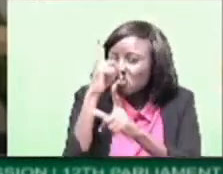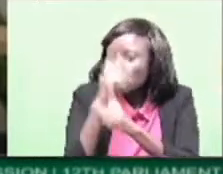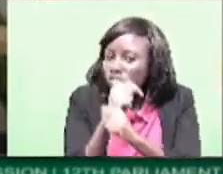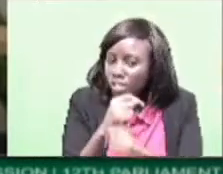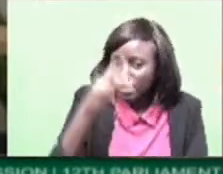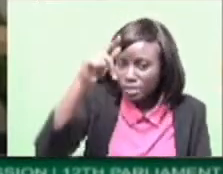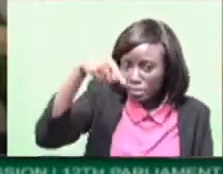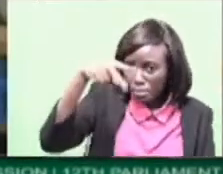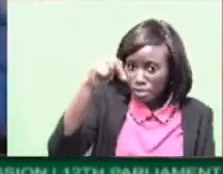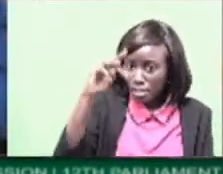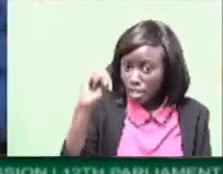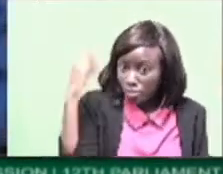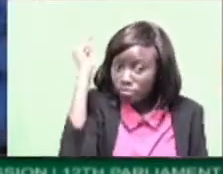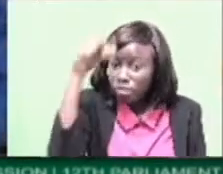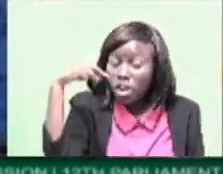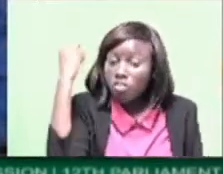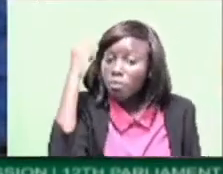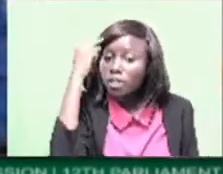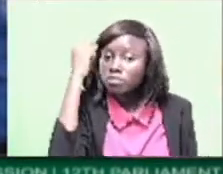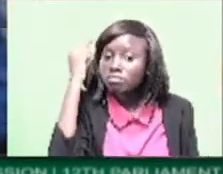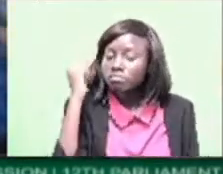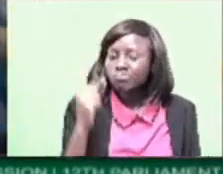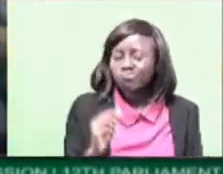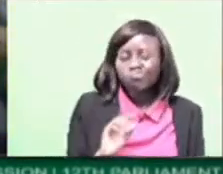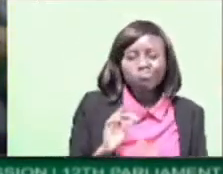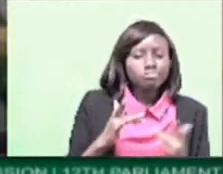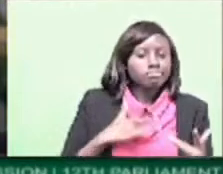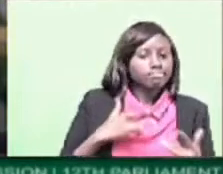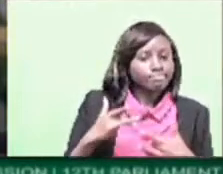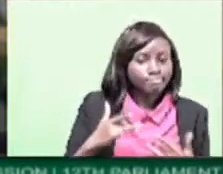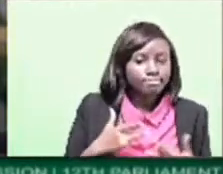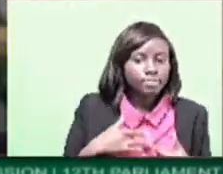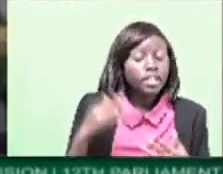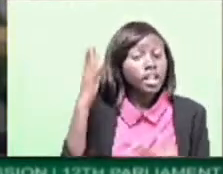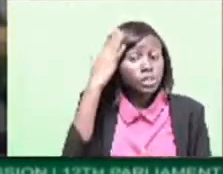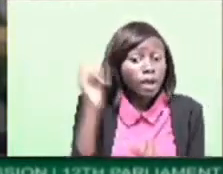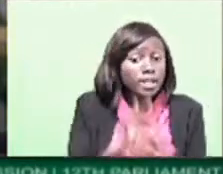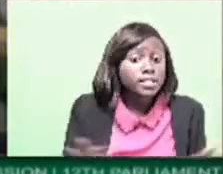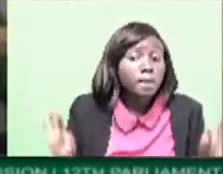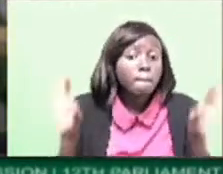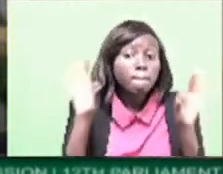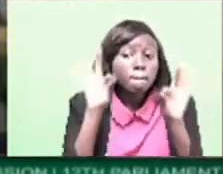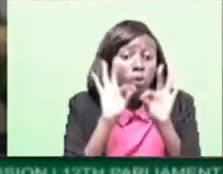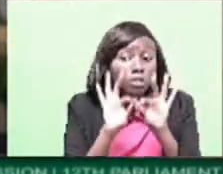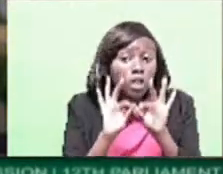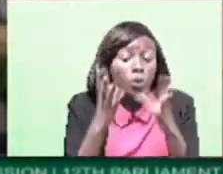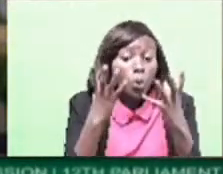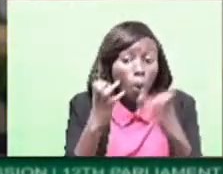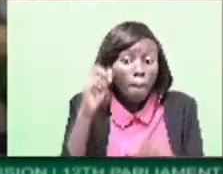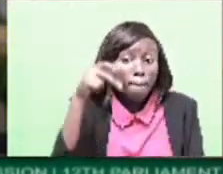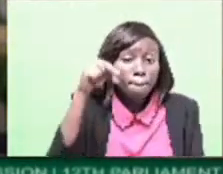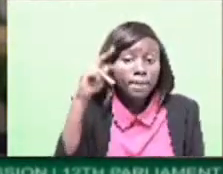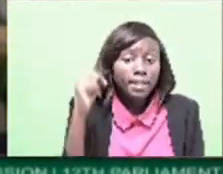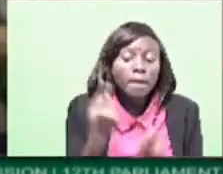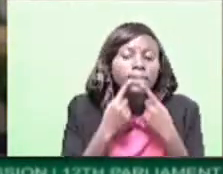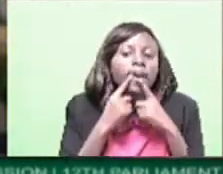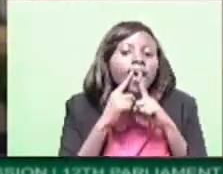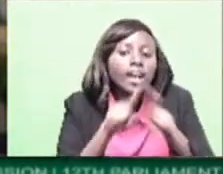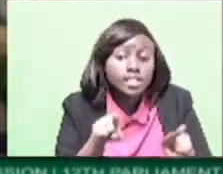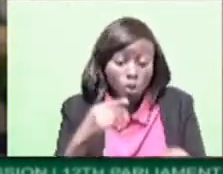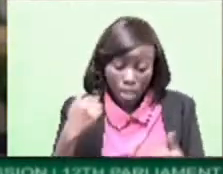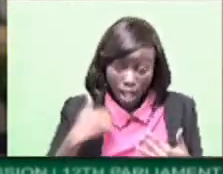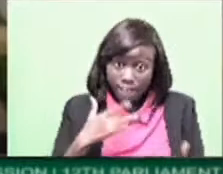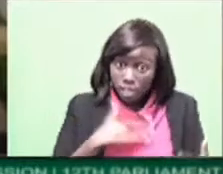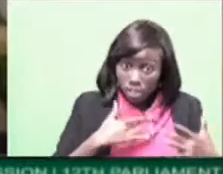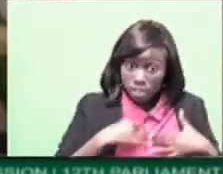our questions to be answered, but also we'd like to know in terms of when we can expect the regulations. So with those